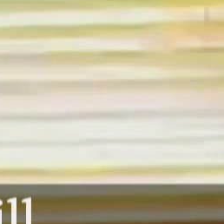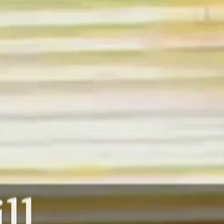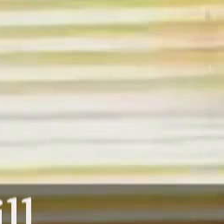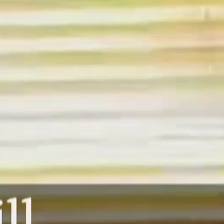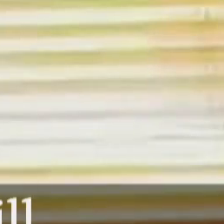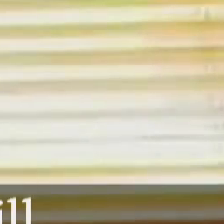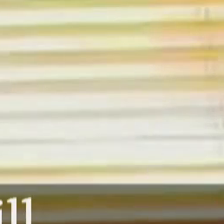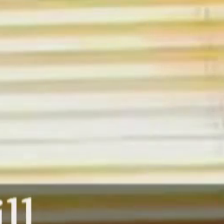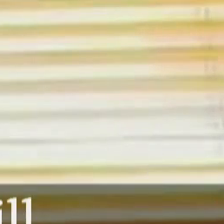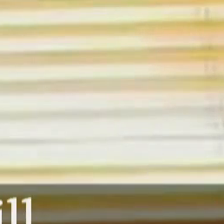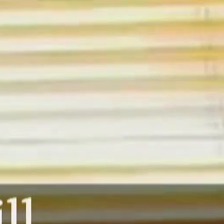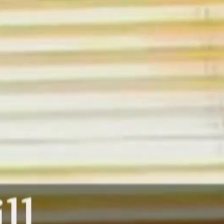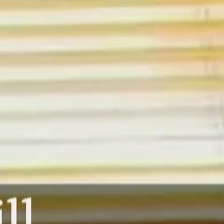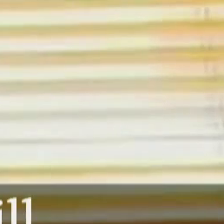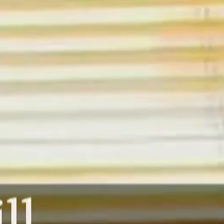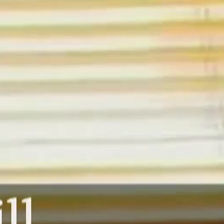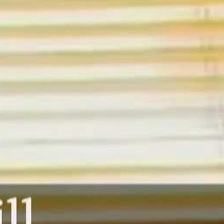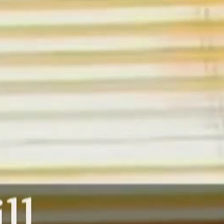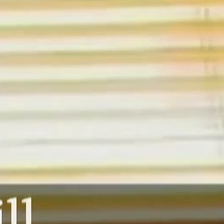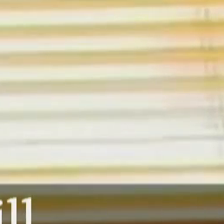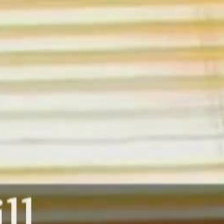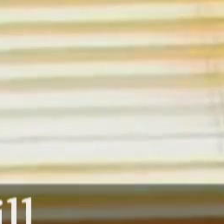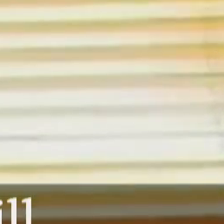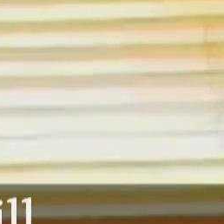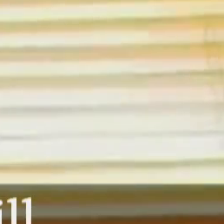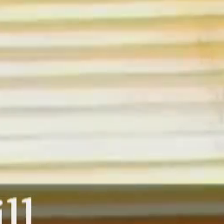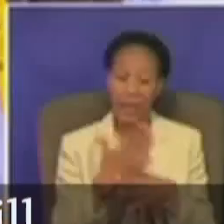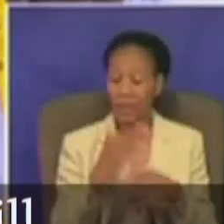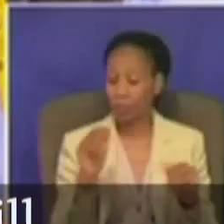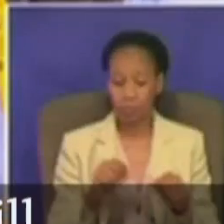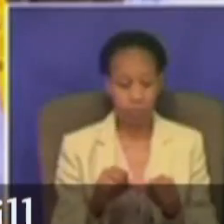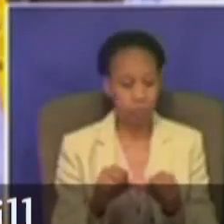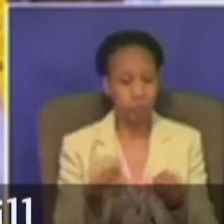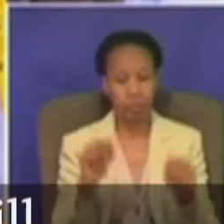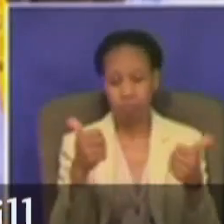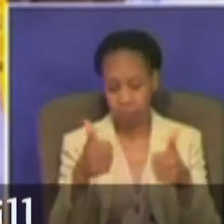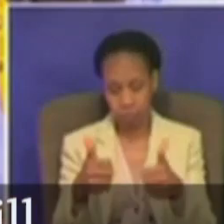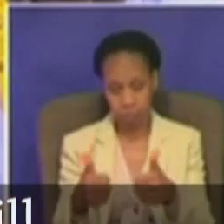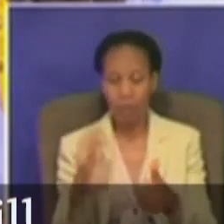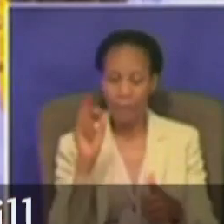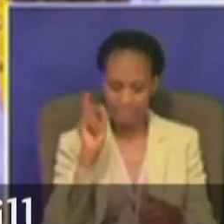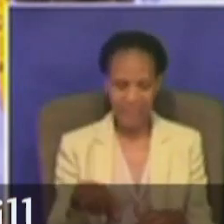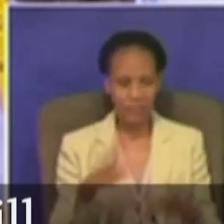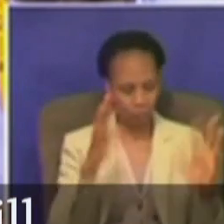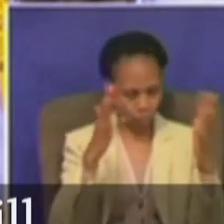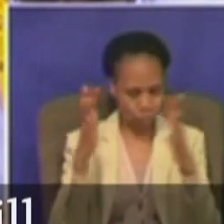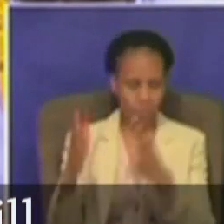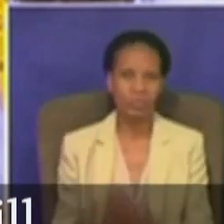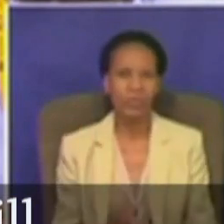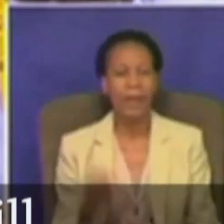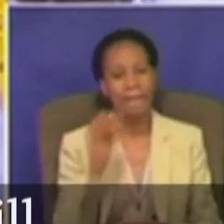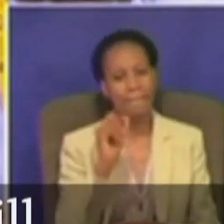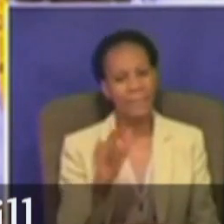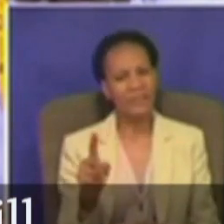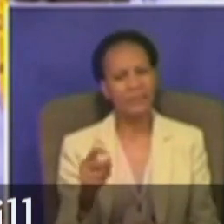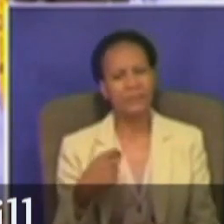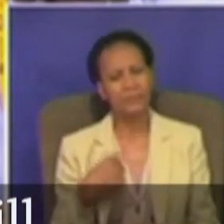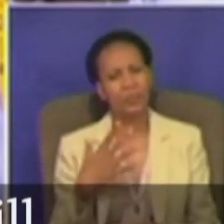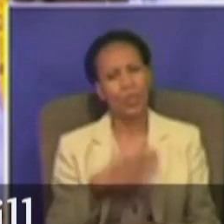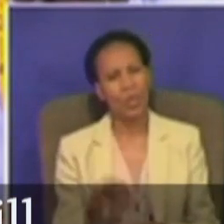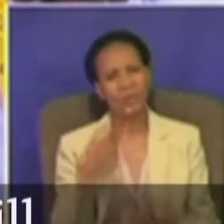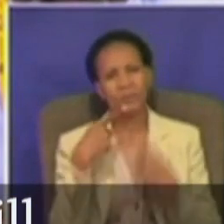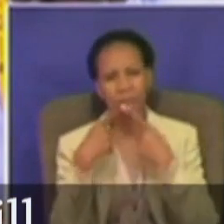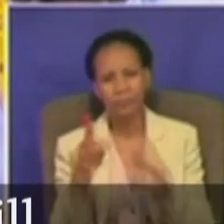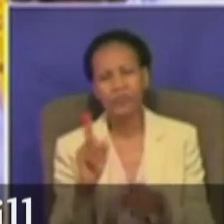ground, then engage in constructive conflict towards finding a compromise, and